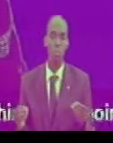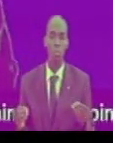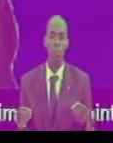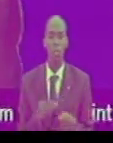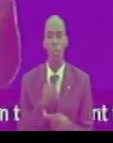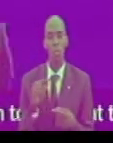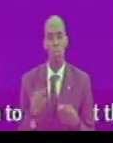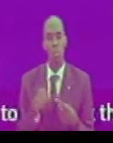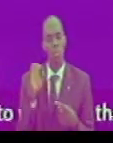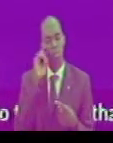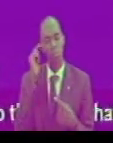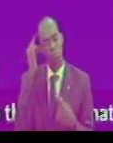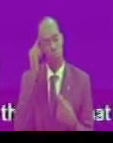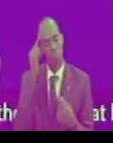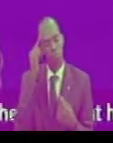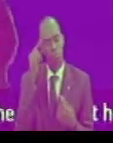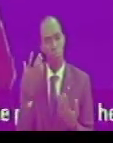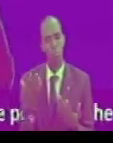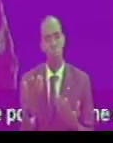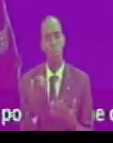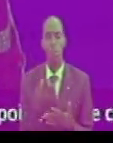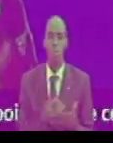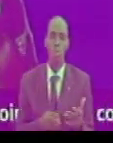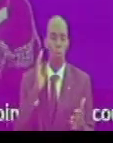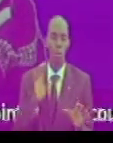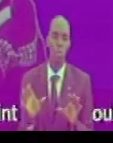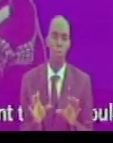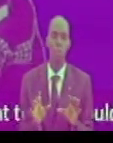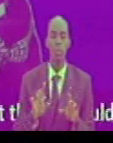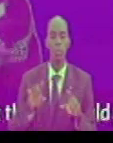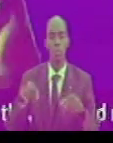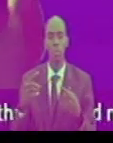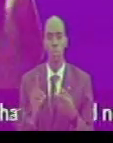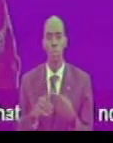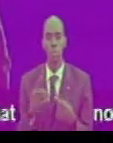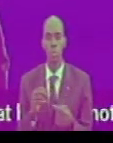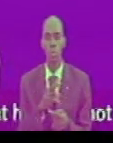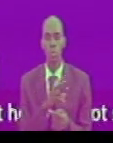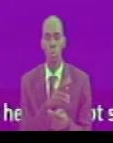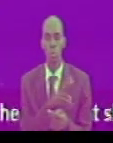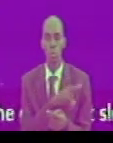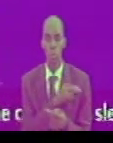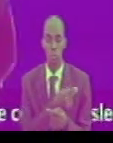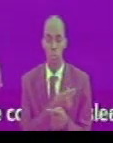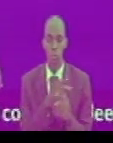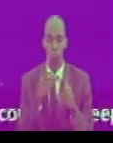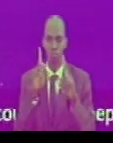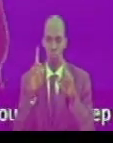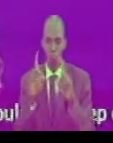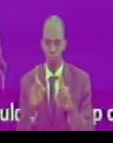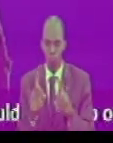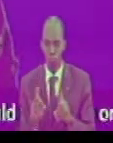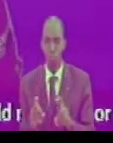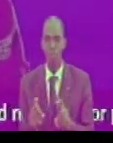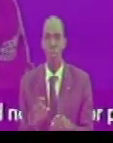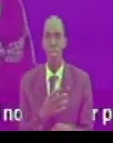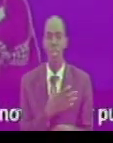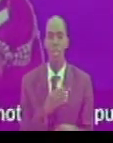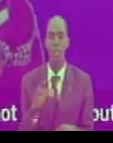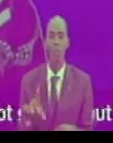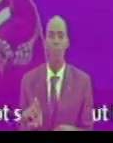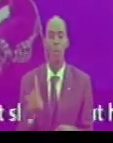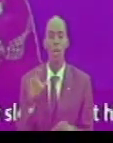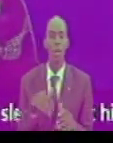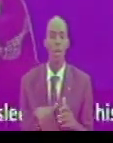I was diagnosed for no sugar, ulcer, and chronic malaria and shortage of